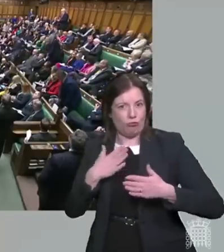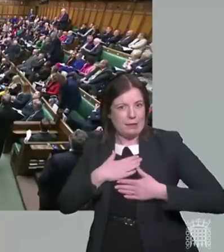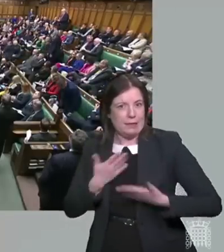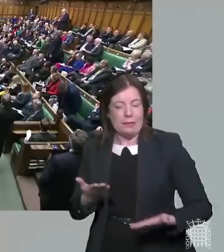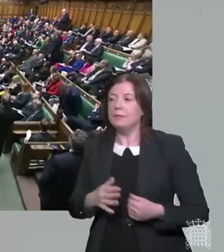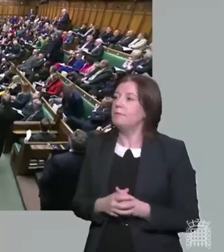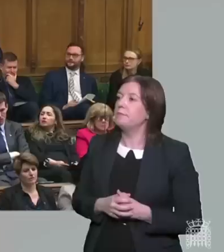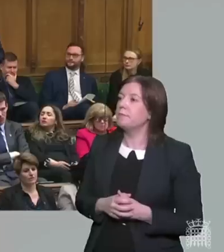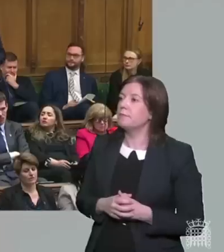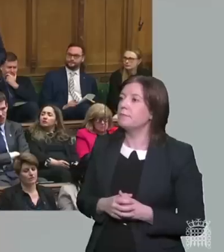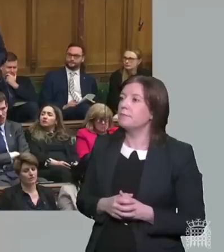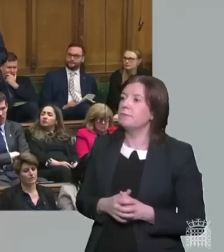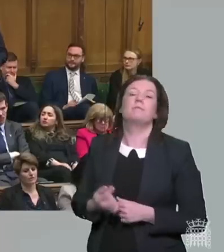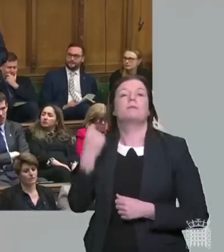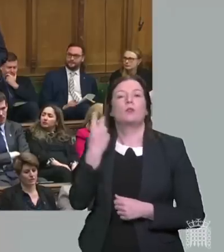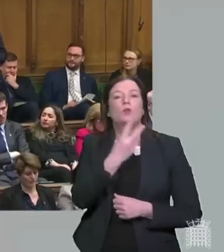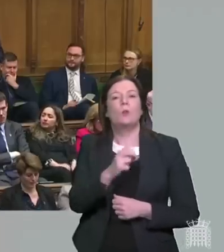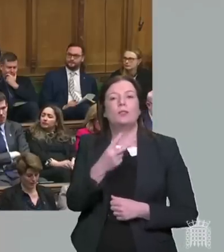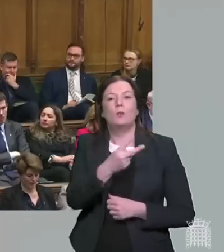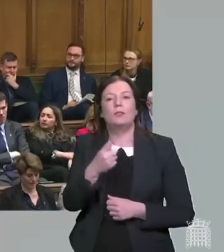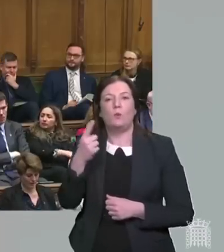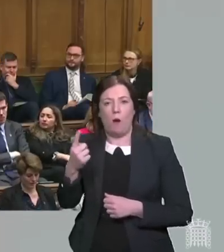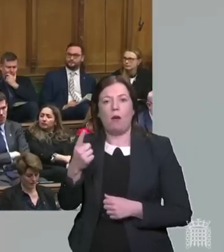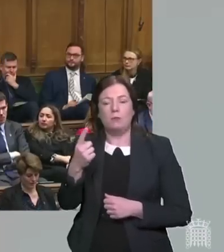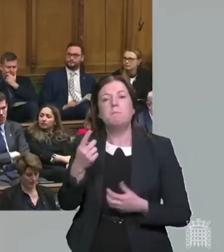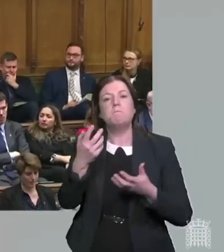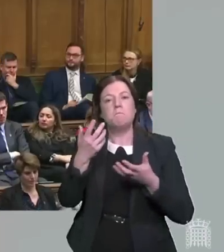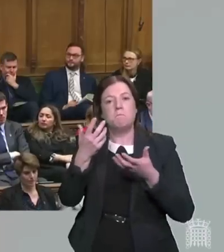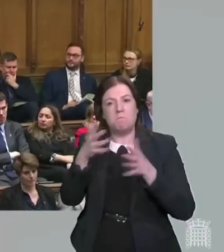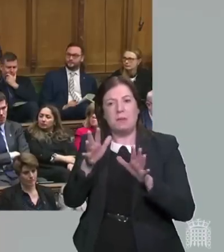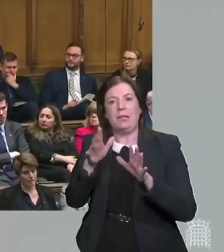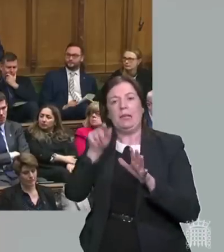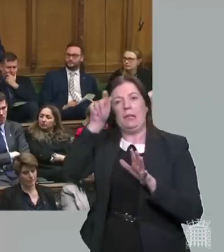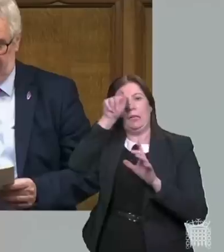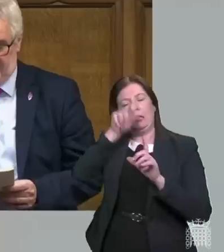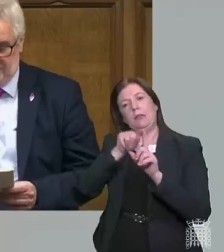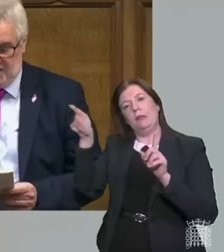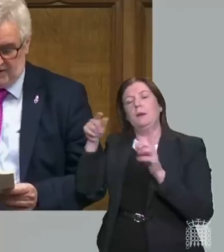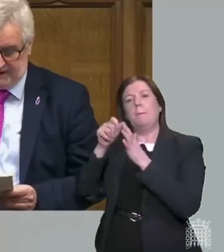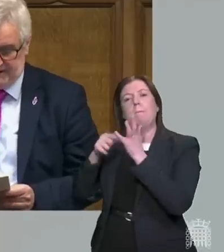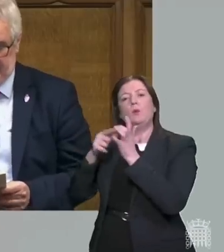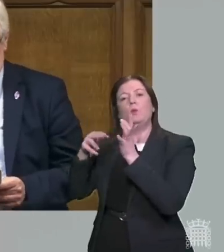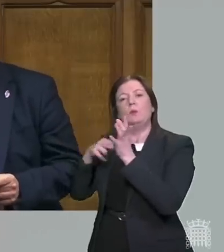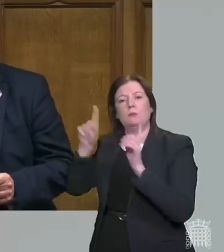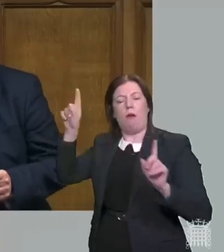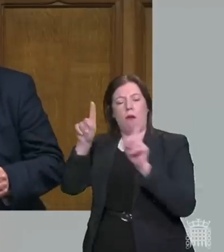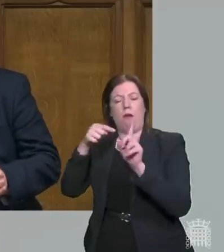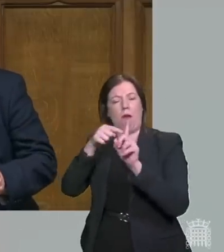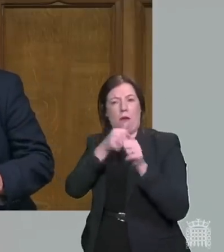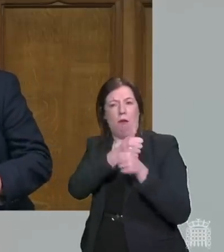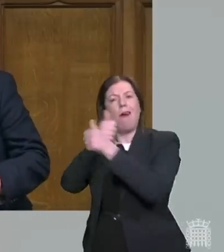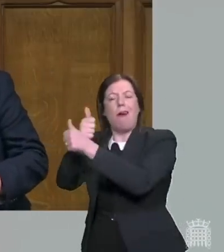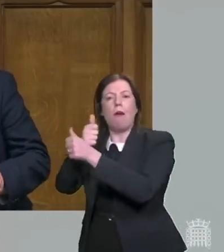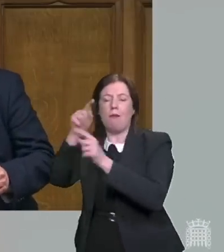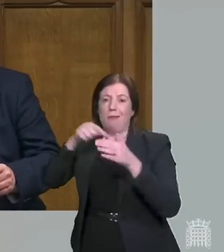In 2021, the government enabled Yevgeny Prigozhin, former chef to Putin and founder of Wagner, to dodge